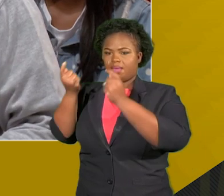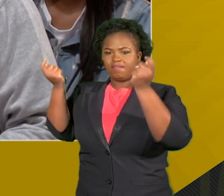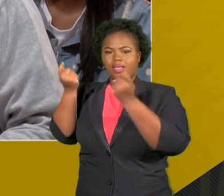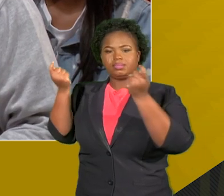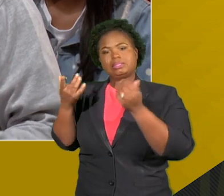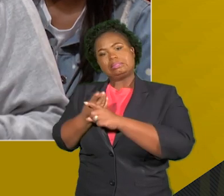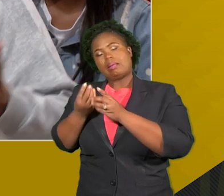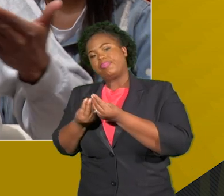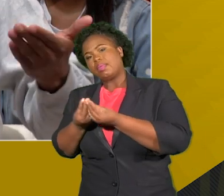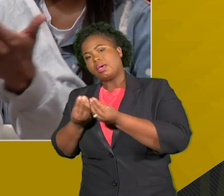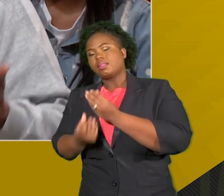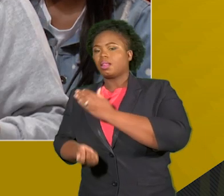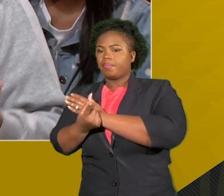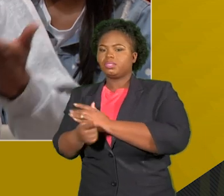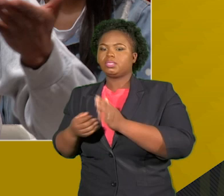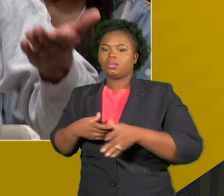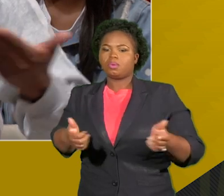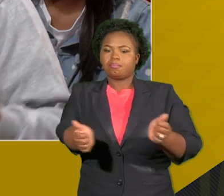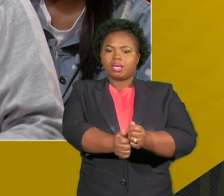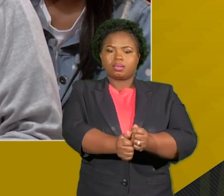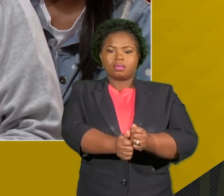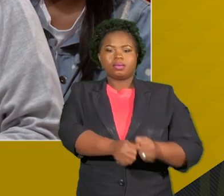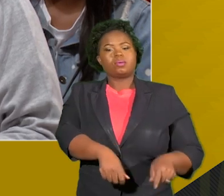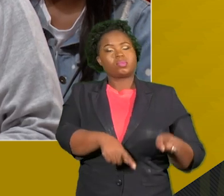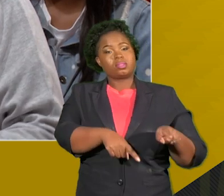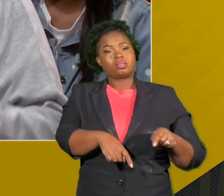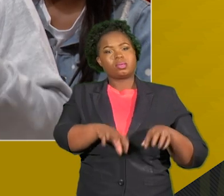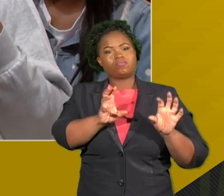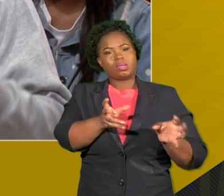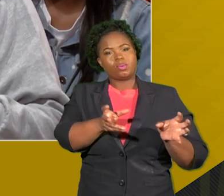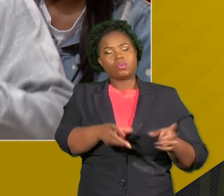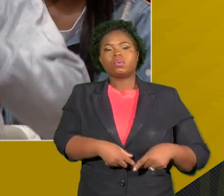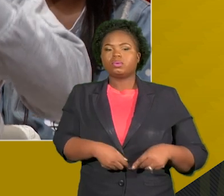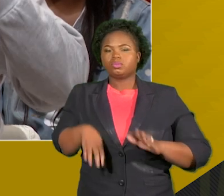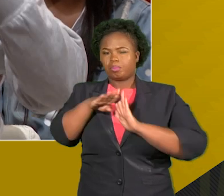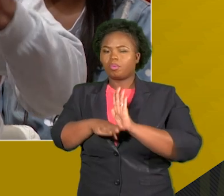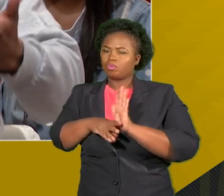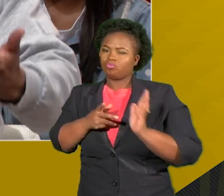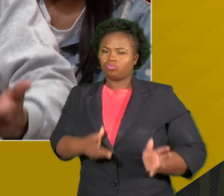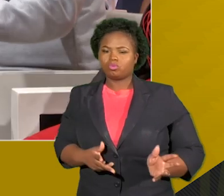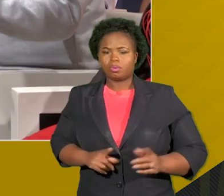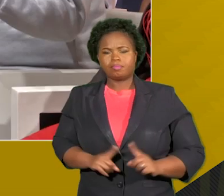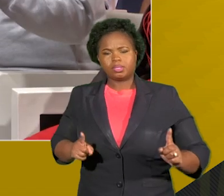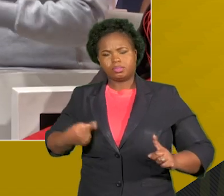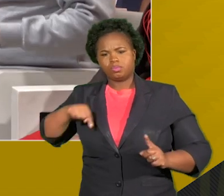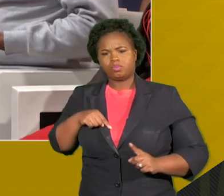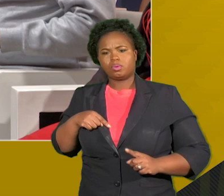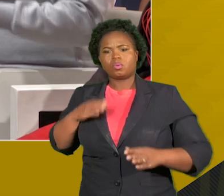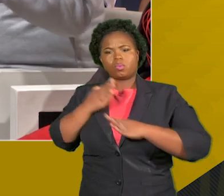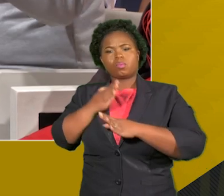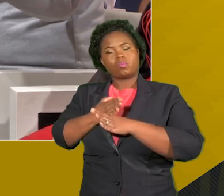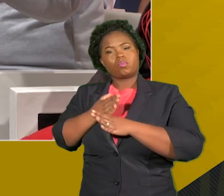for invitation. Okay. So we are partnering them in terms of that program. But basically we work with Gauteng Men's